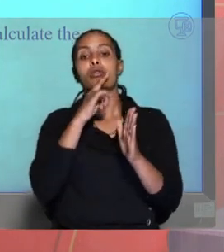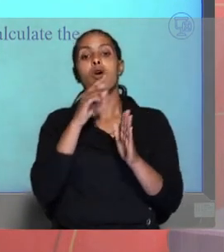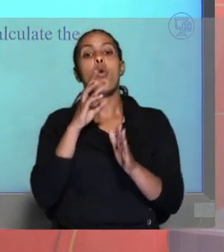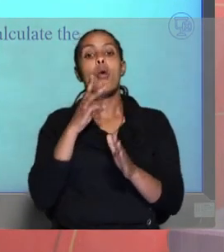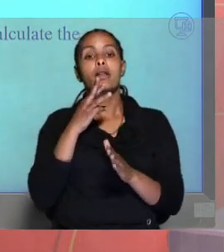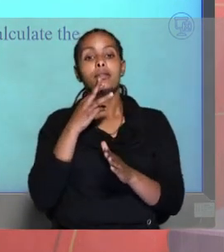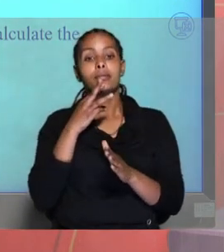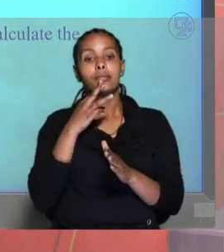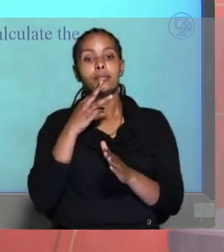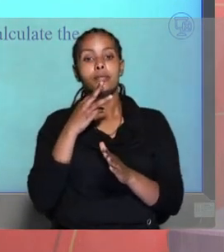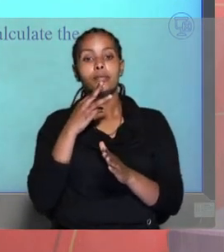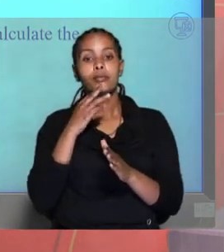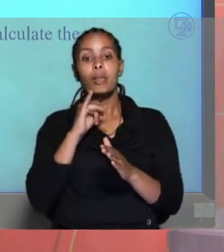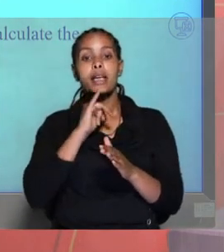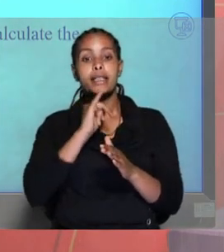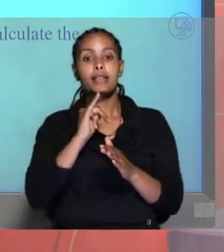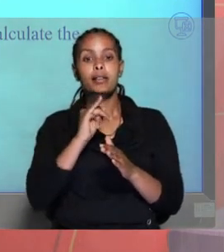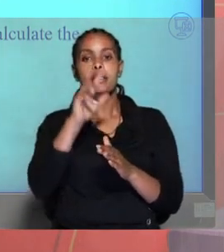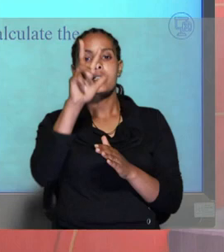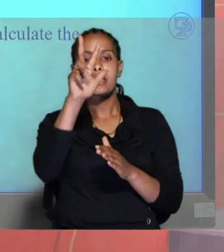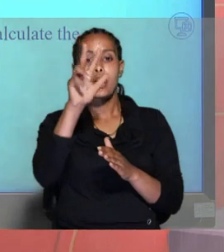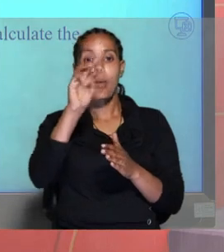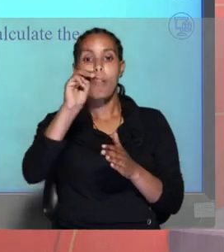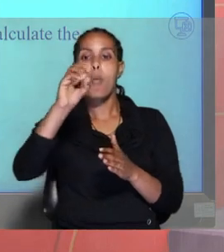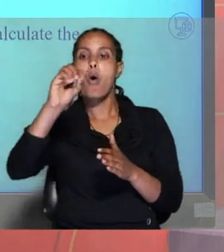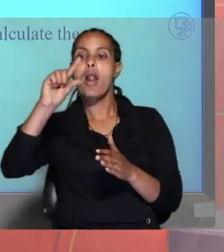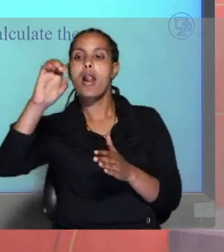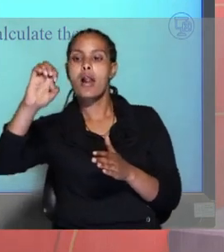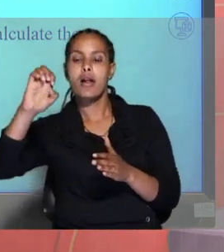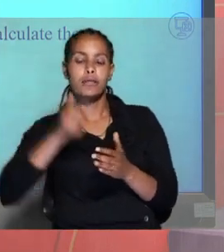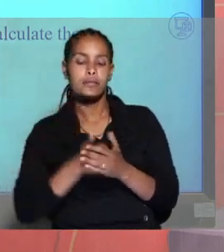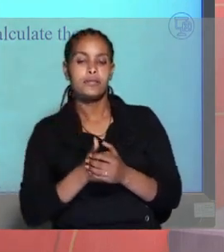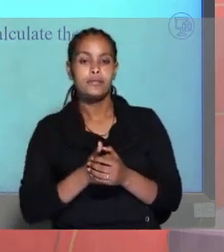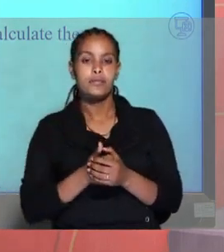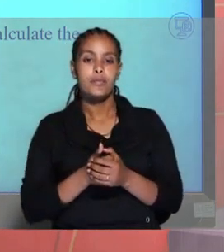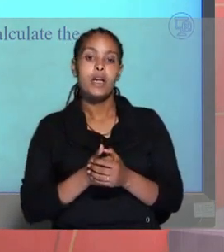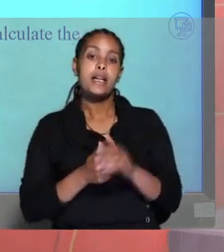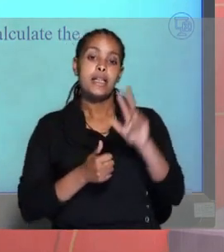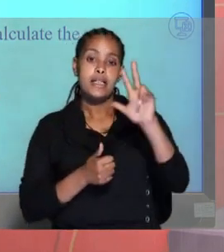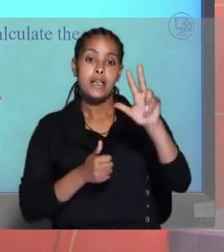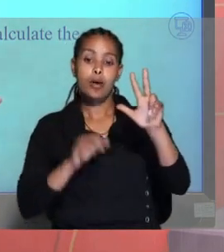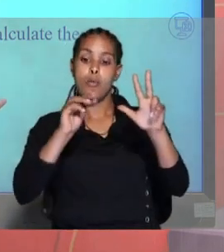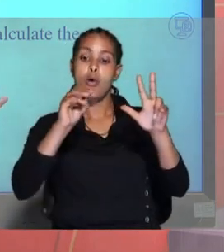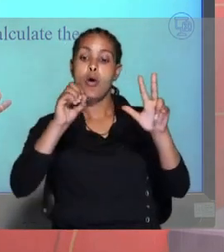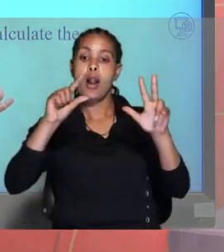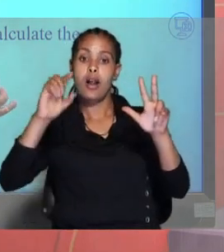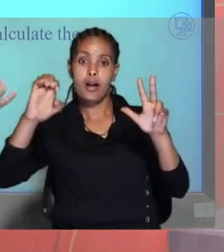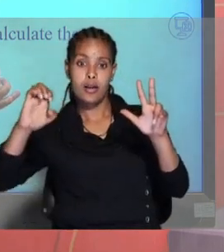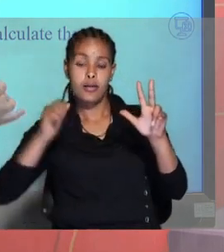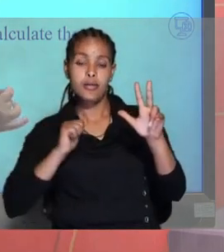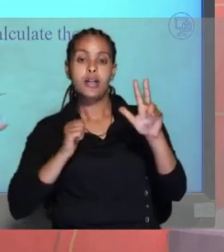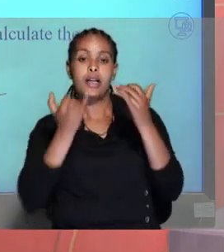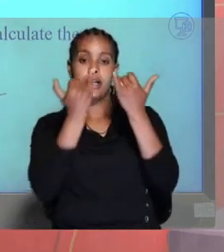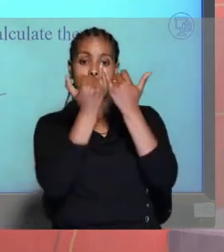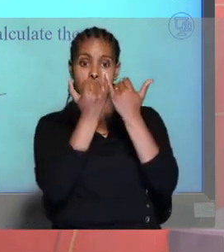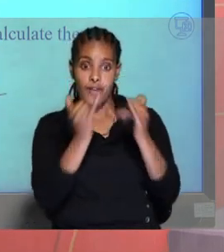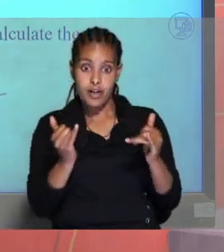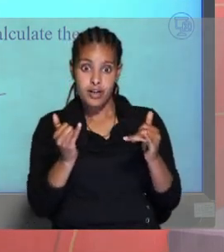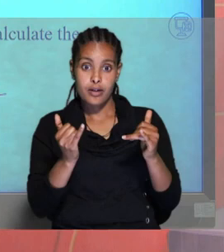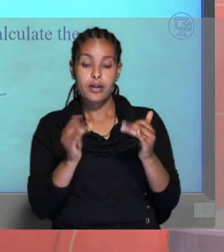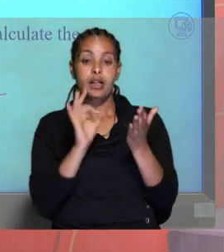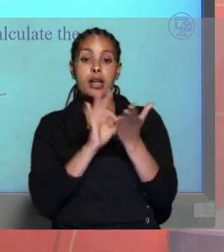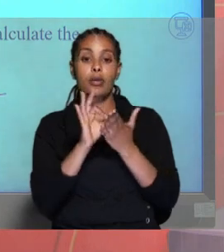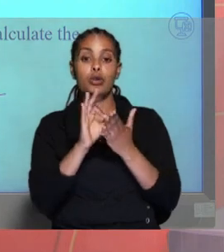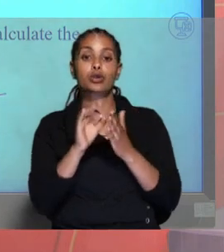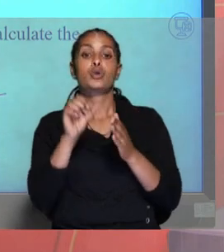of water is 3 mole. 3 mole. 3 mole divided by